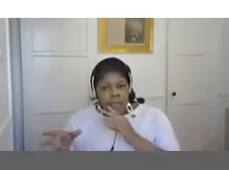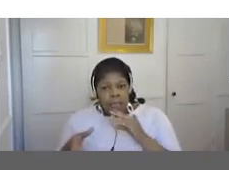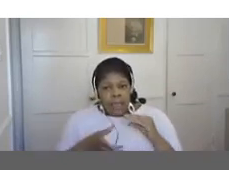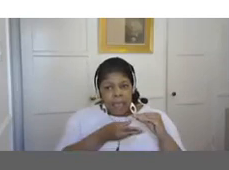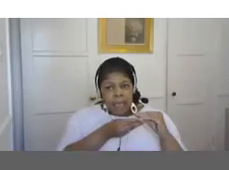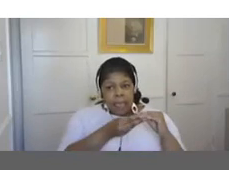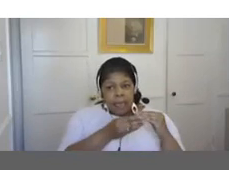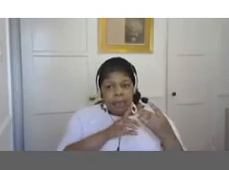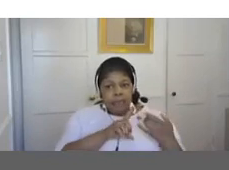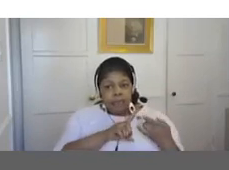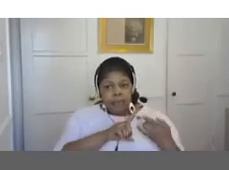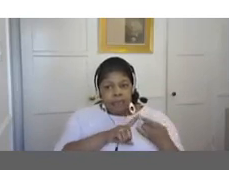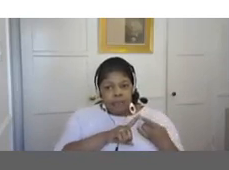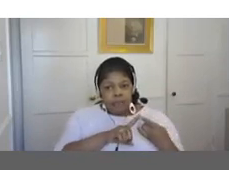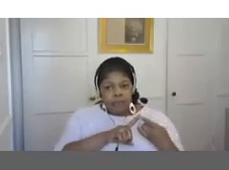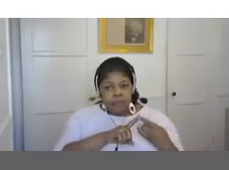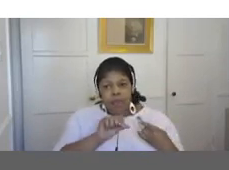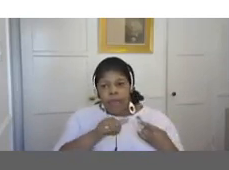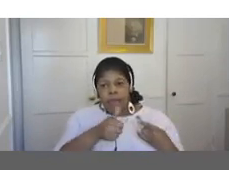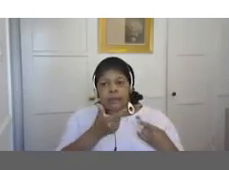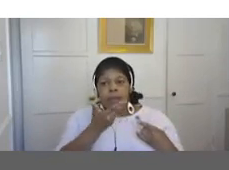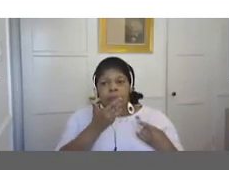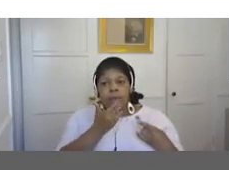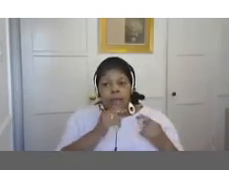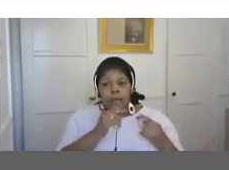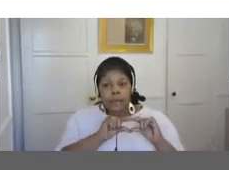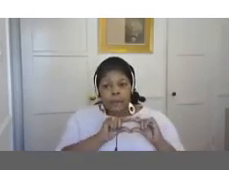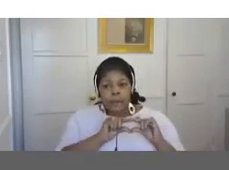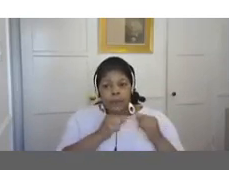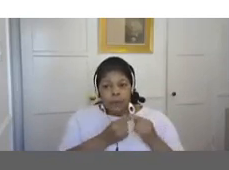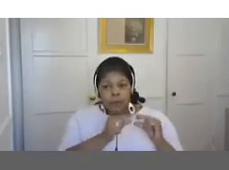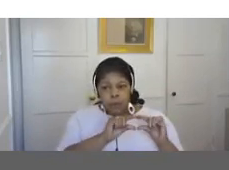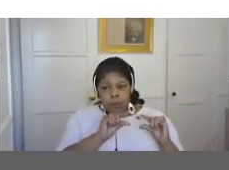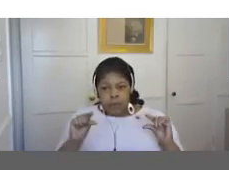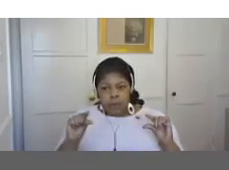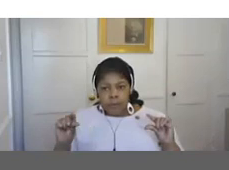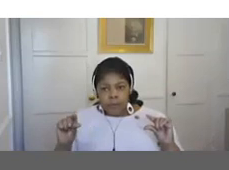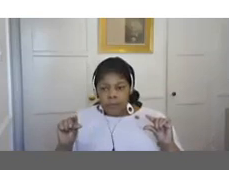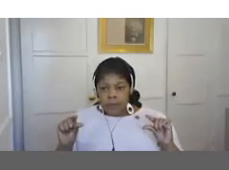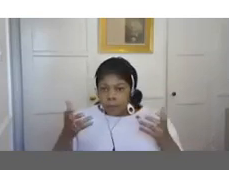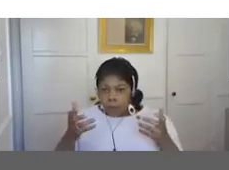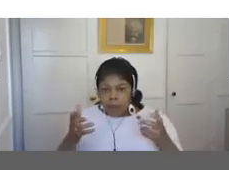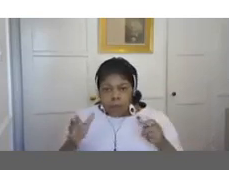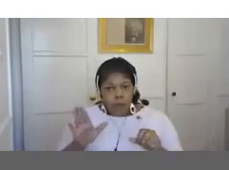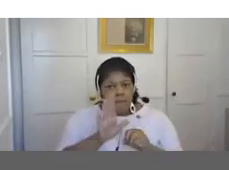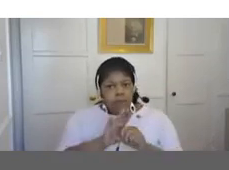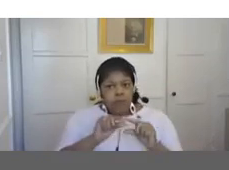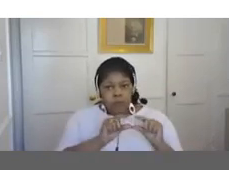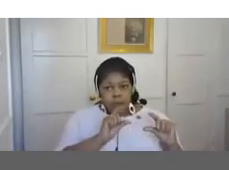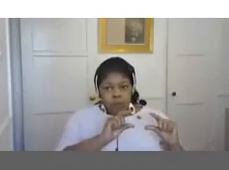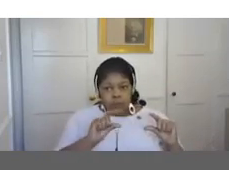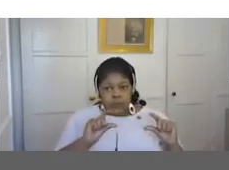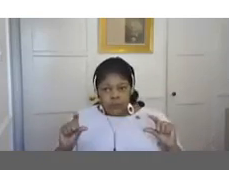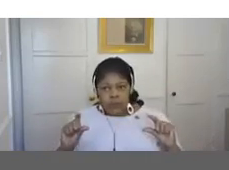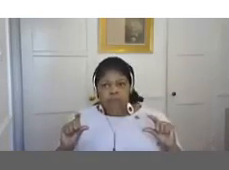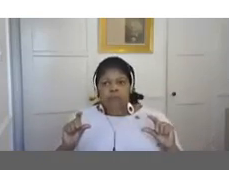color is another color group. And if you want, you can take a whole group of colors and we can edit them.